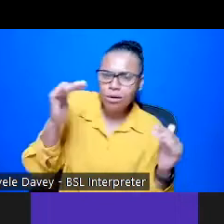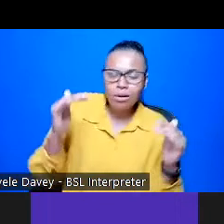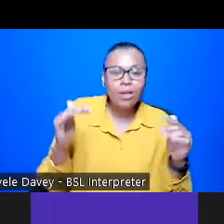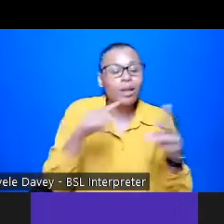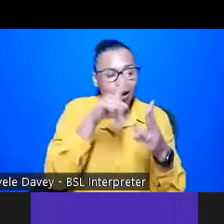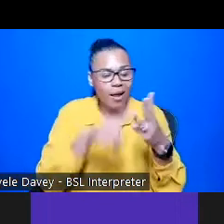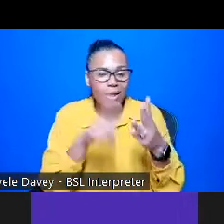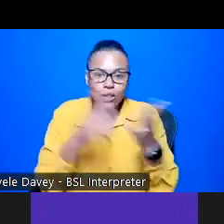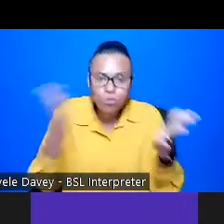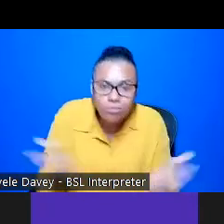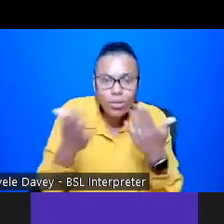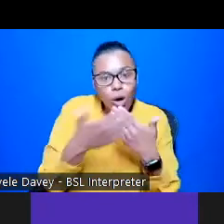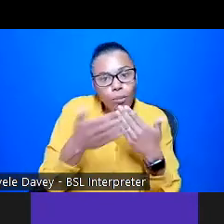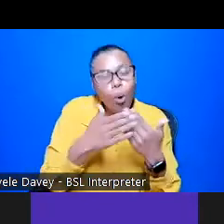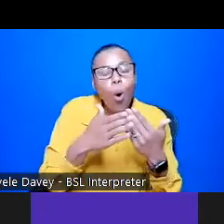stories.